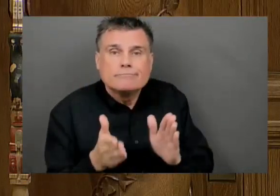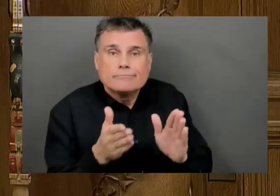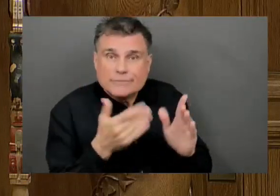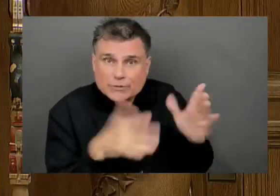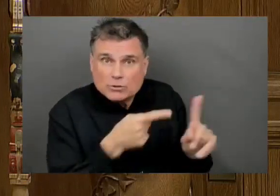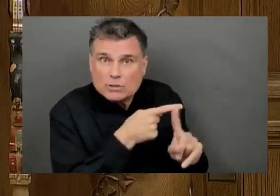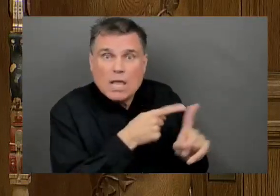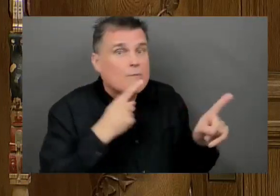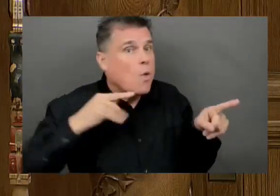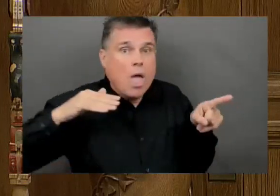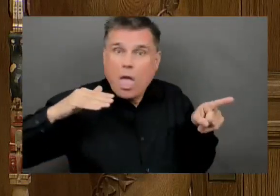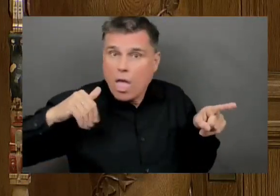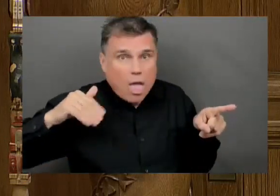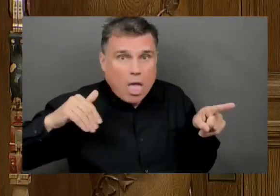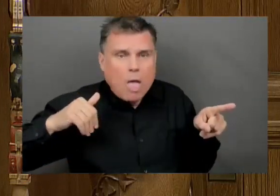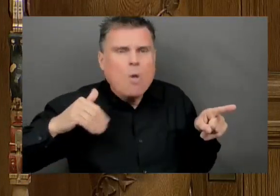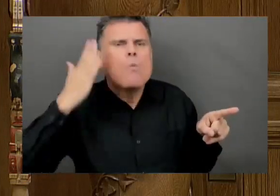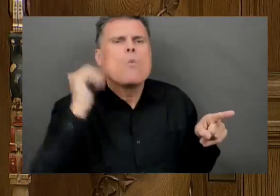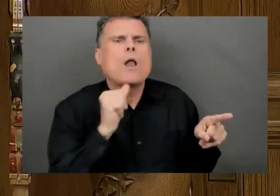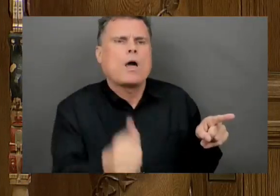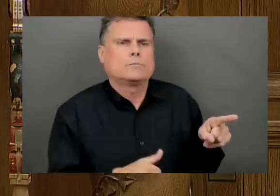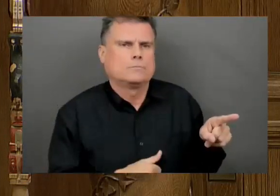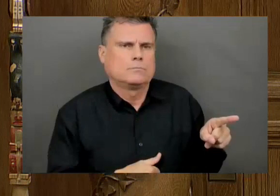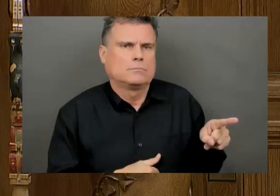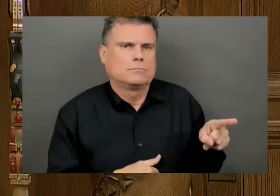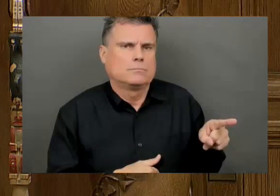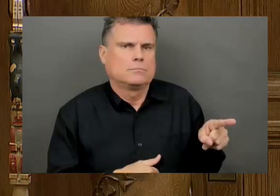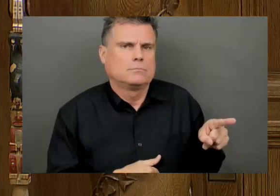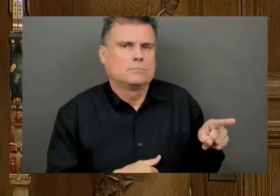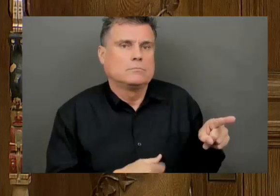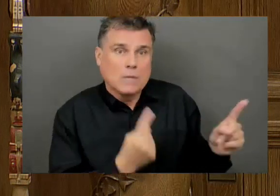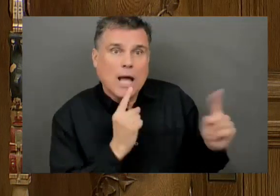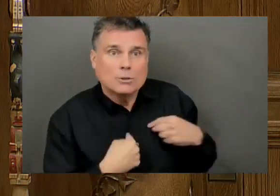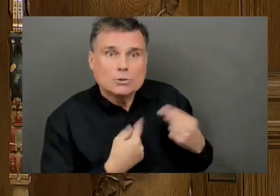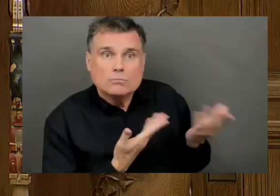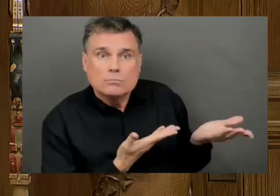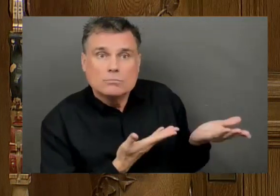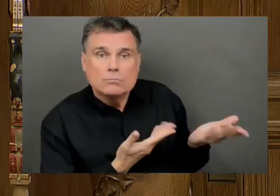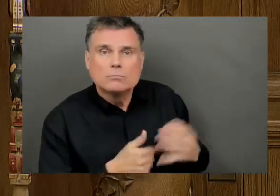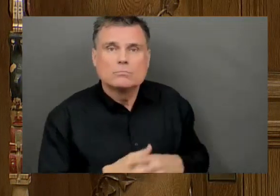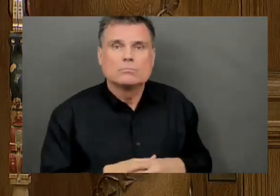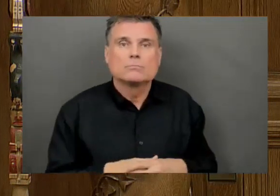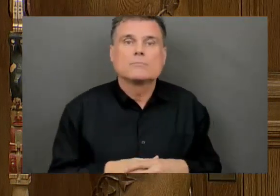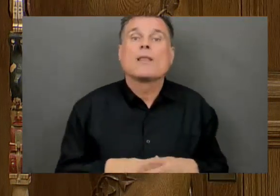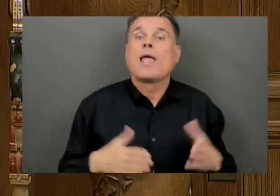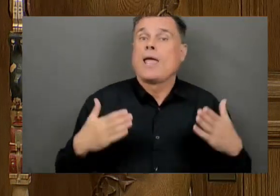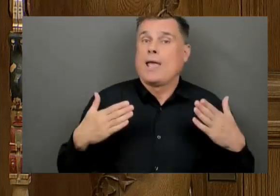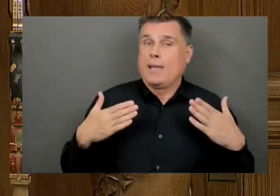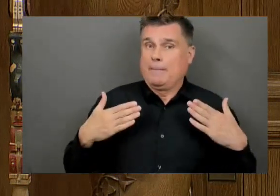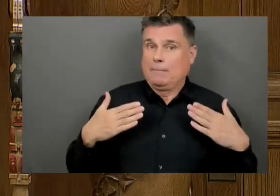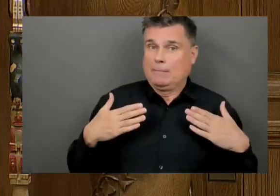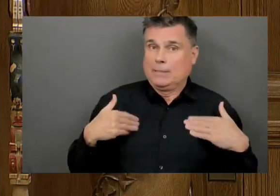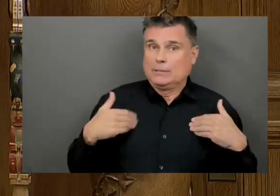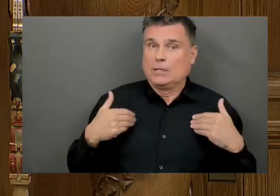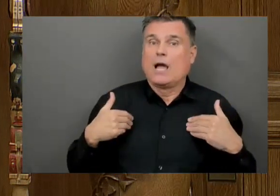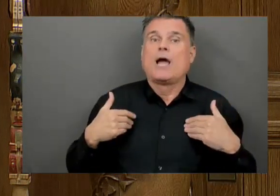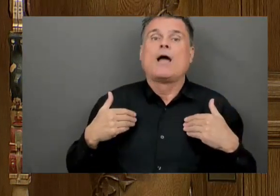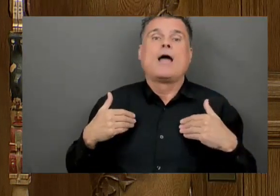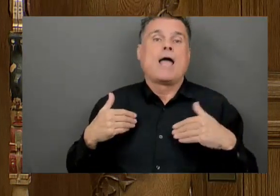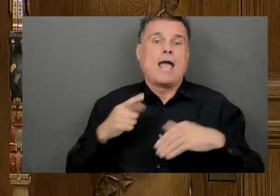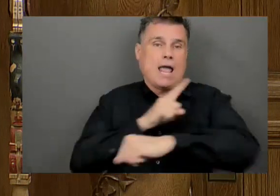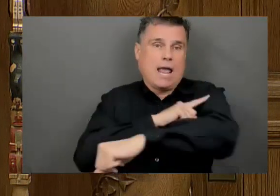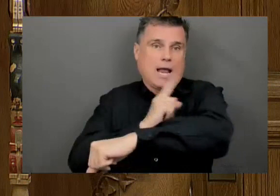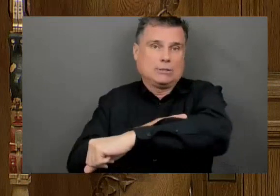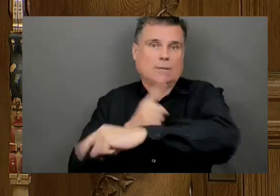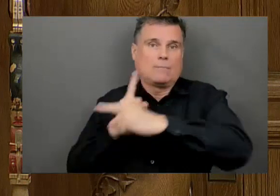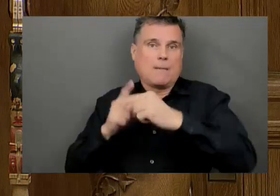Minister of Energy and Mines. Shh. Members, Thank you, Mr. members, Speaker. let the minister